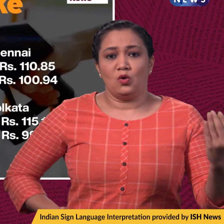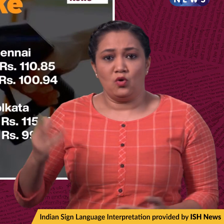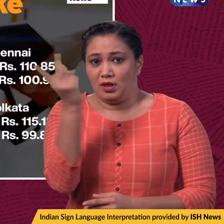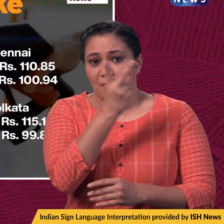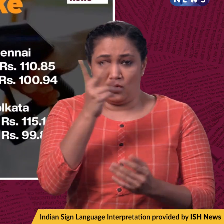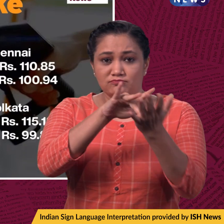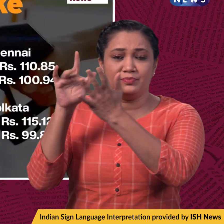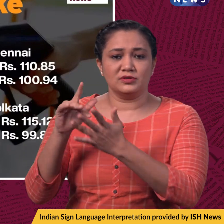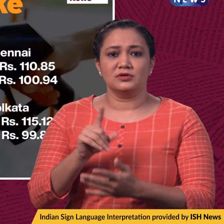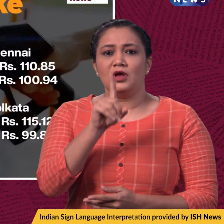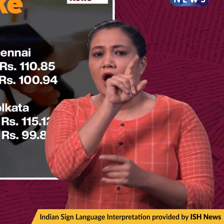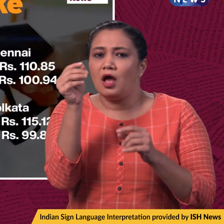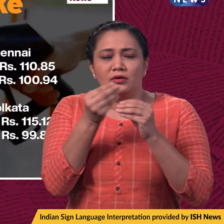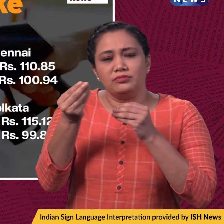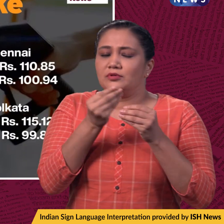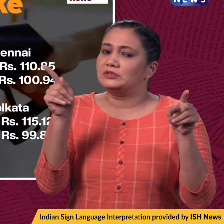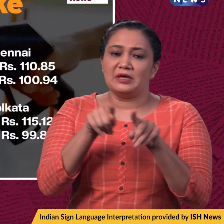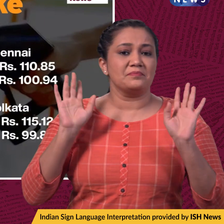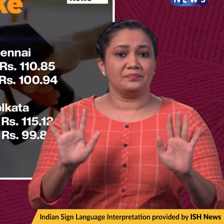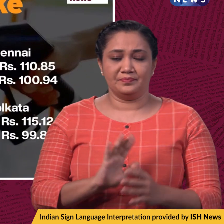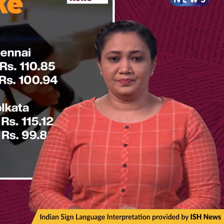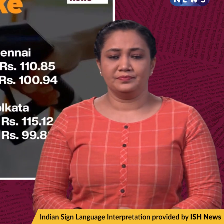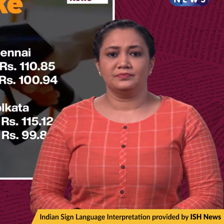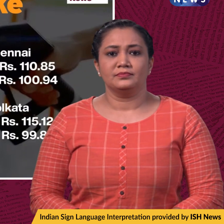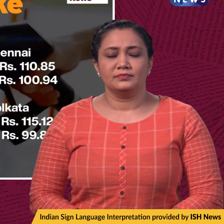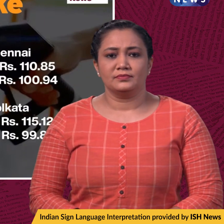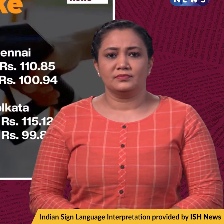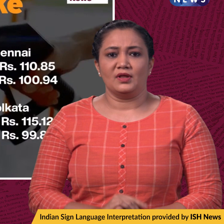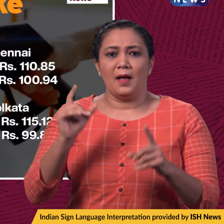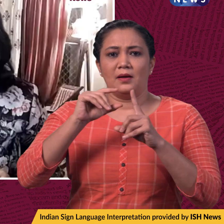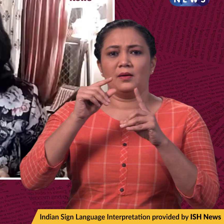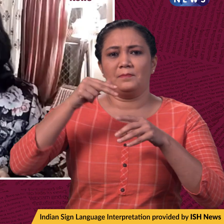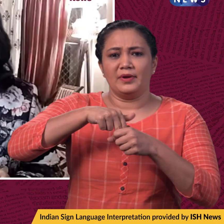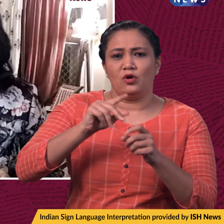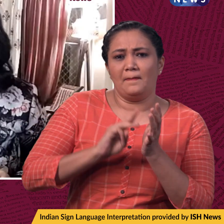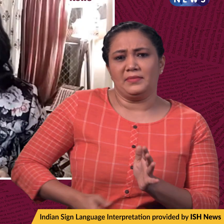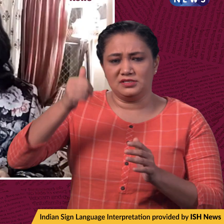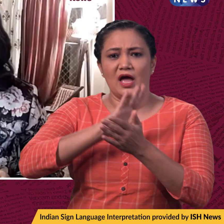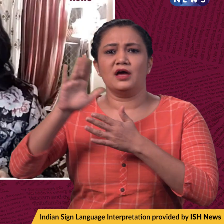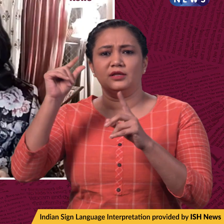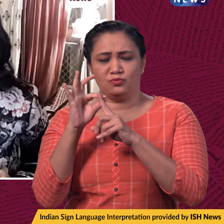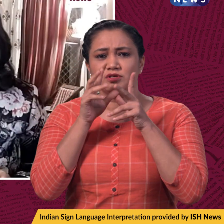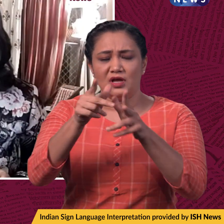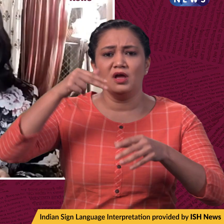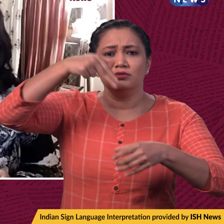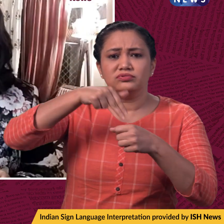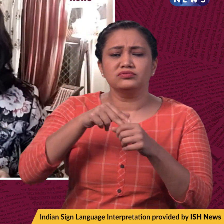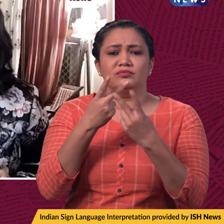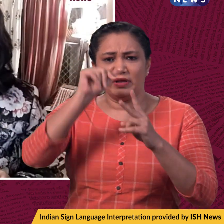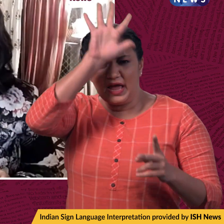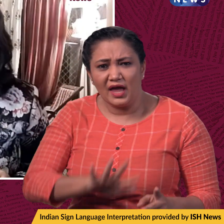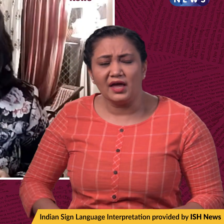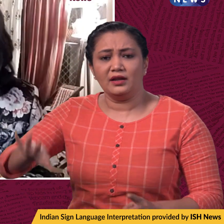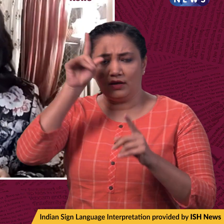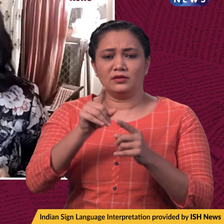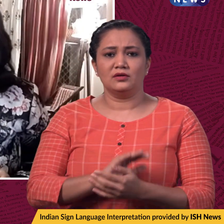and in Kolkata, it's nearing the 100 rupee mark as well. In the meantime, Petroleum Minister Hardeep Singh Puri has said fuel price rise